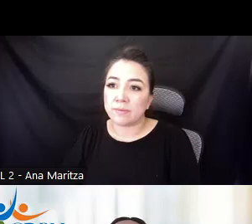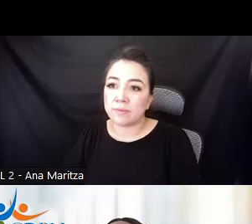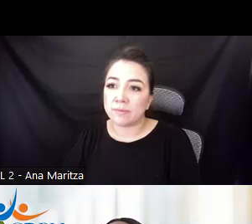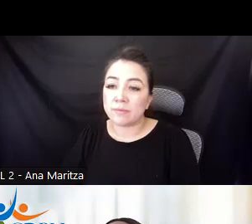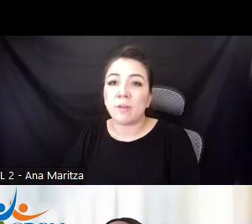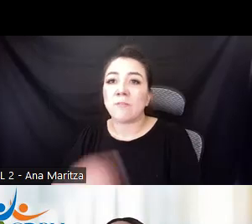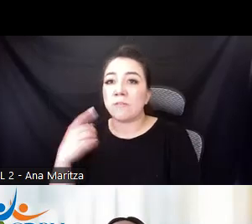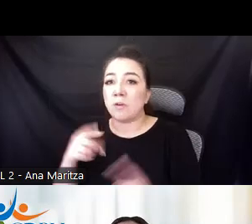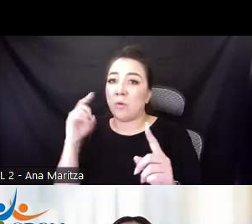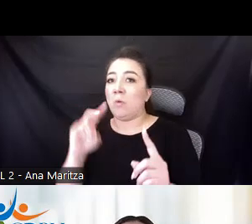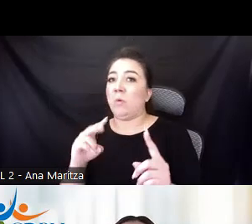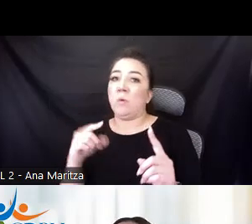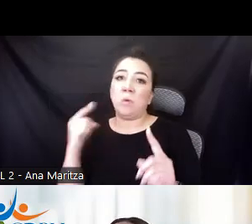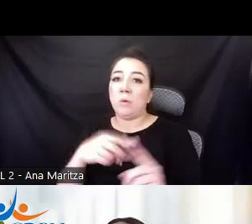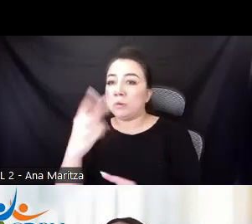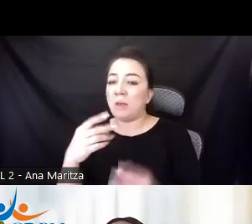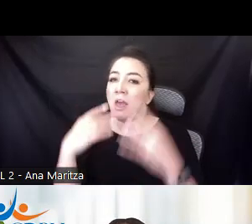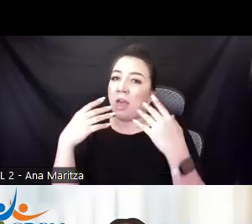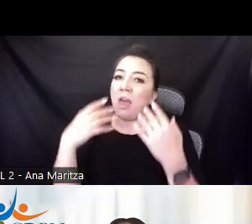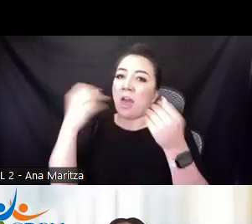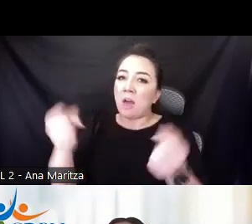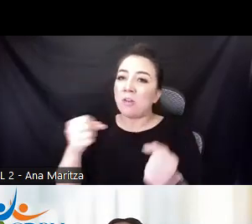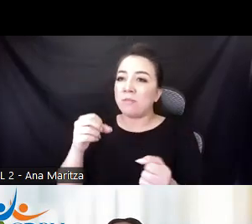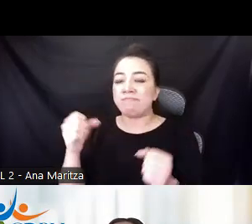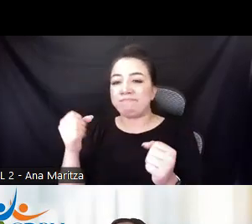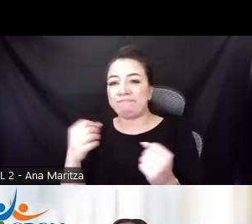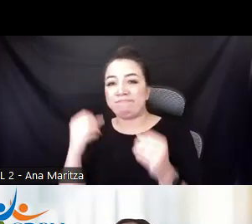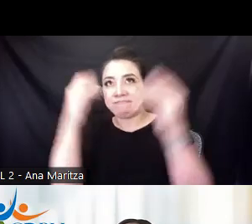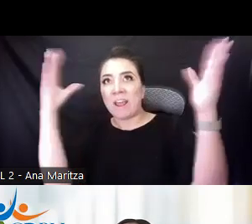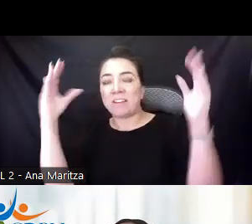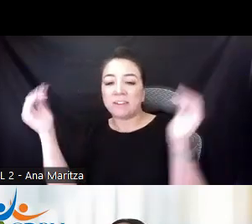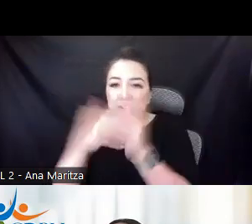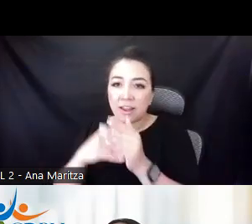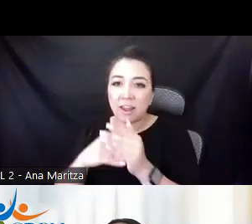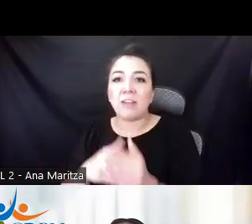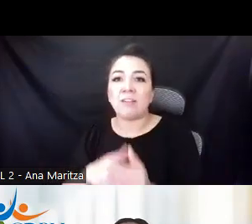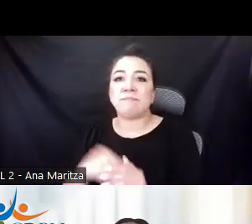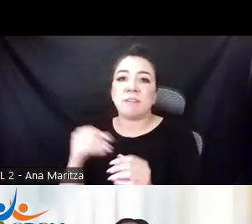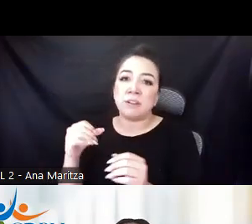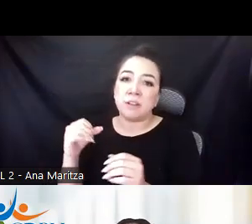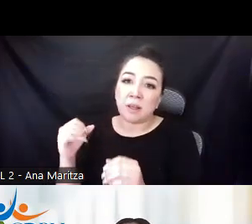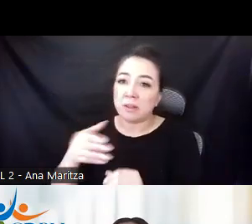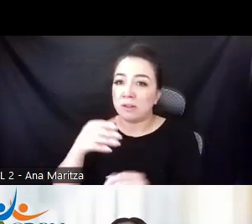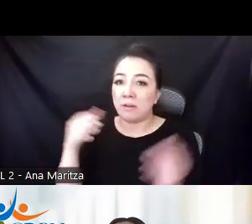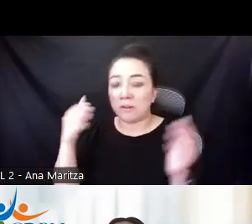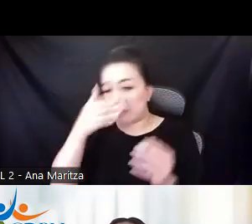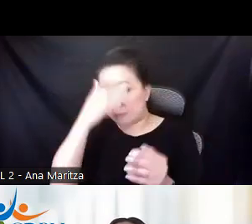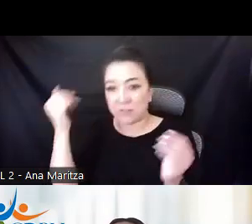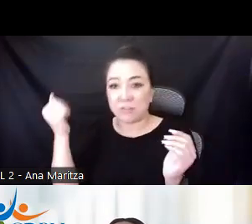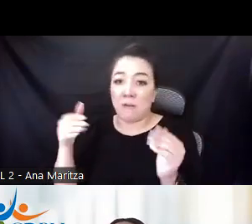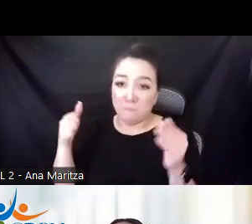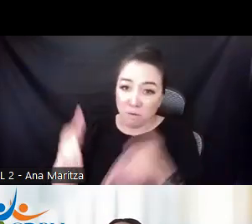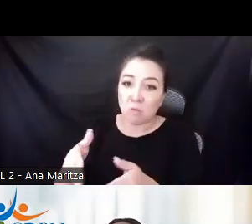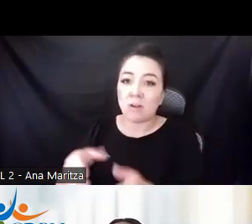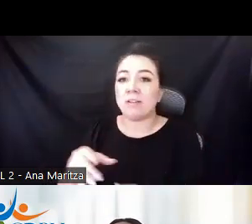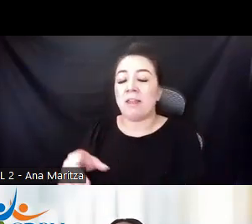For Goal 2, Health Reimagined, we address 2 strategies: dementia in focus and lifelong healthy aging, across 4 initiatives